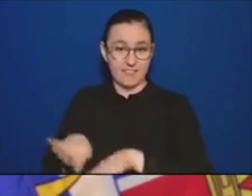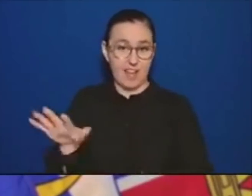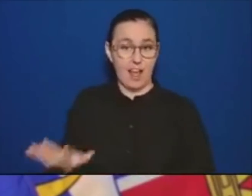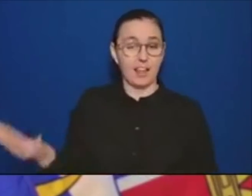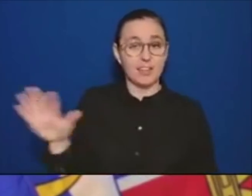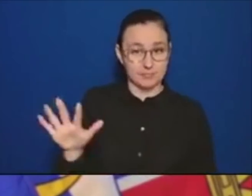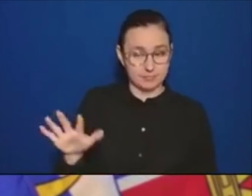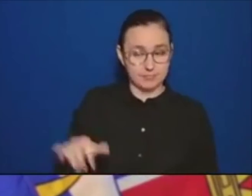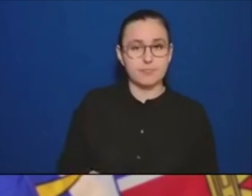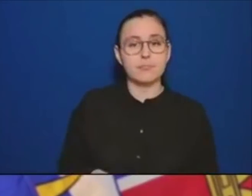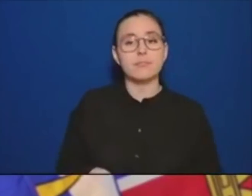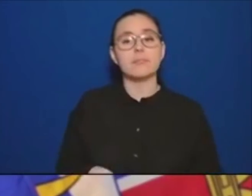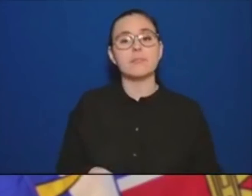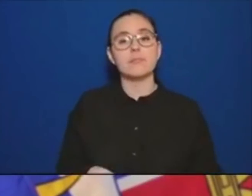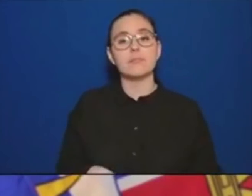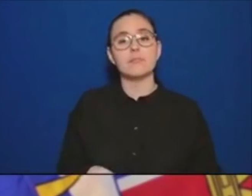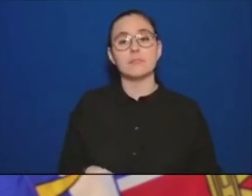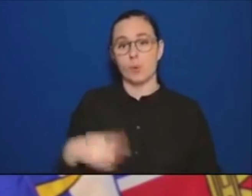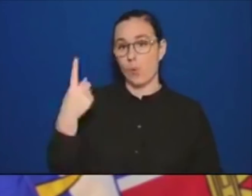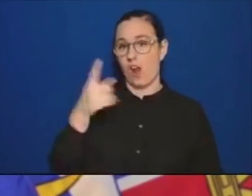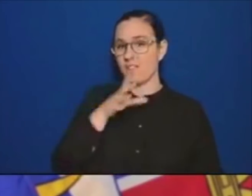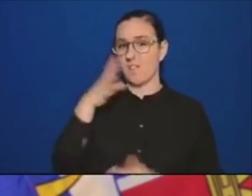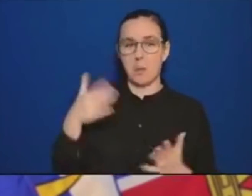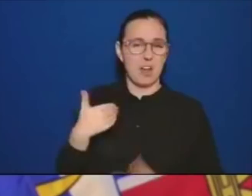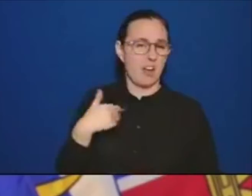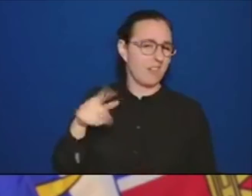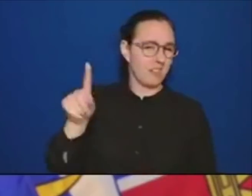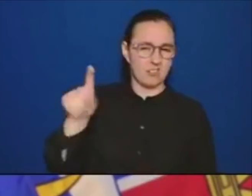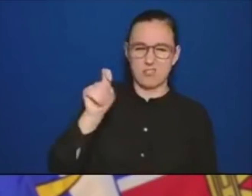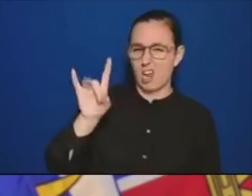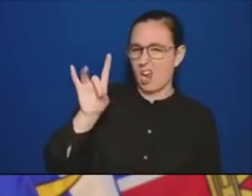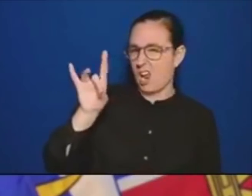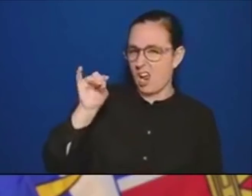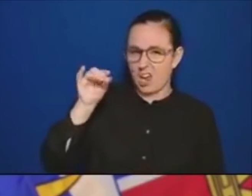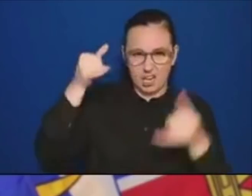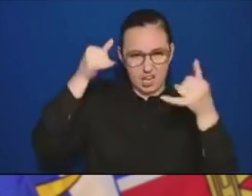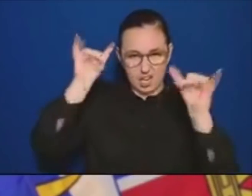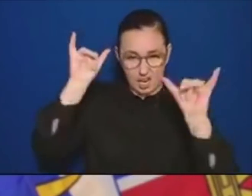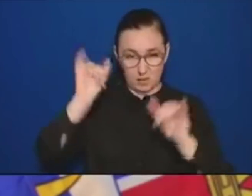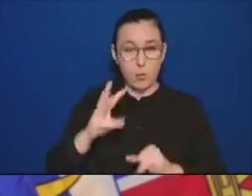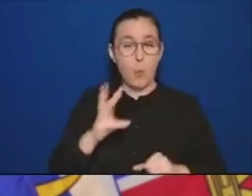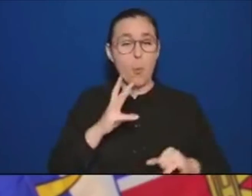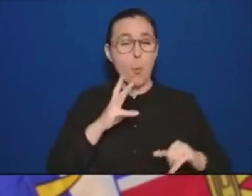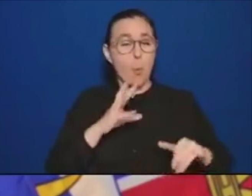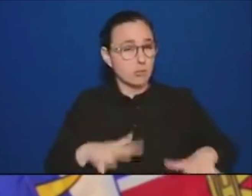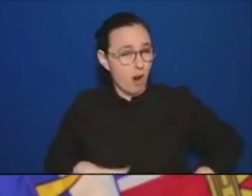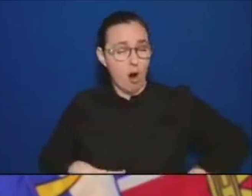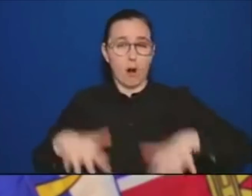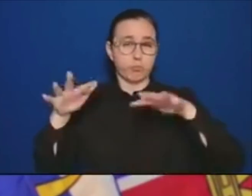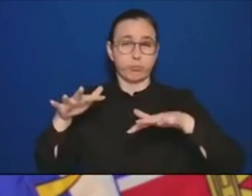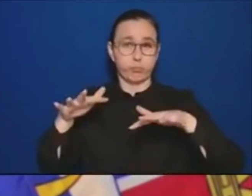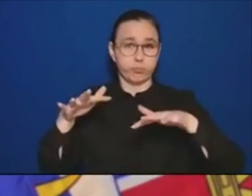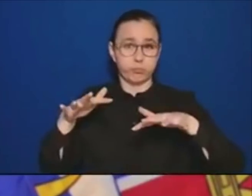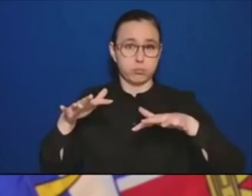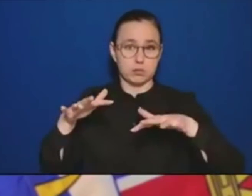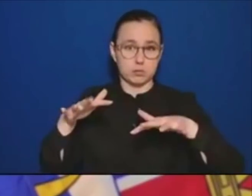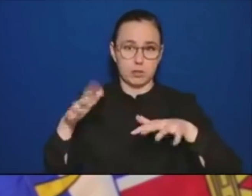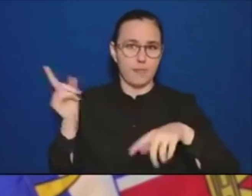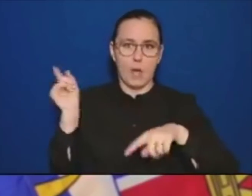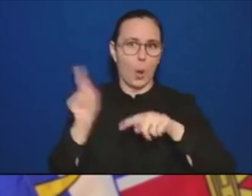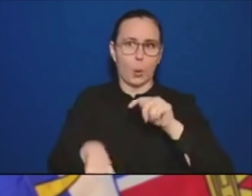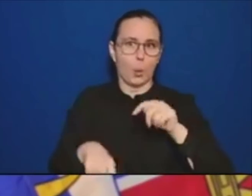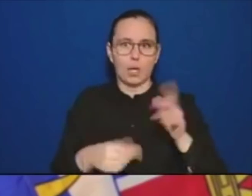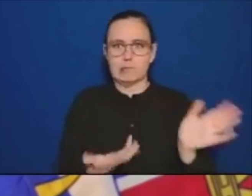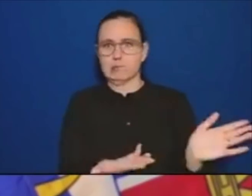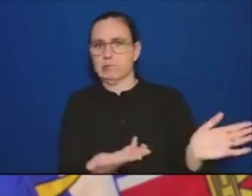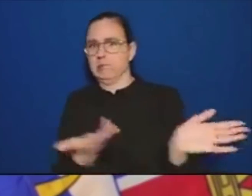with 180 dairy cows. The waters came up so fast on Monday, they couldn't get their livestock out.